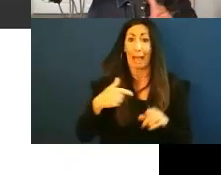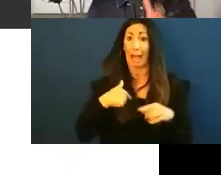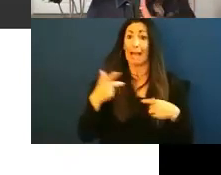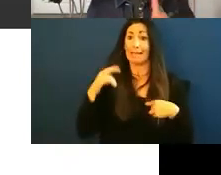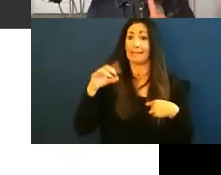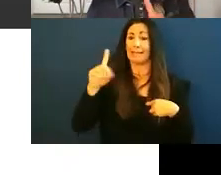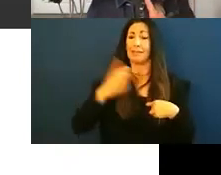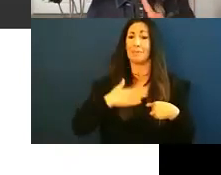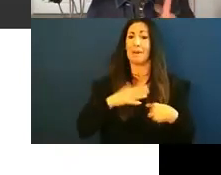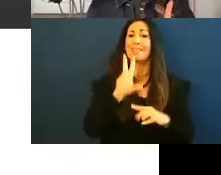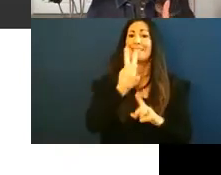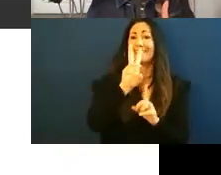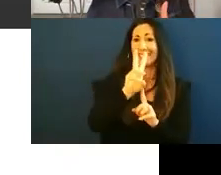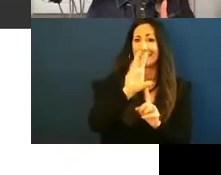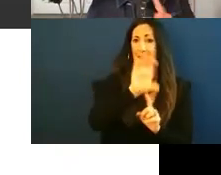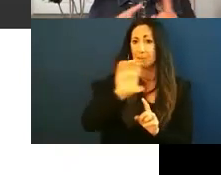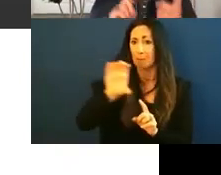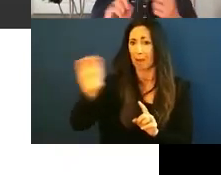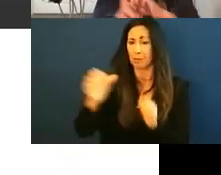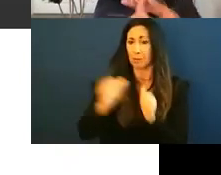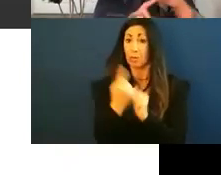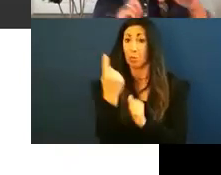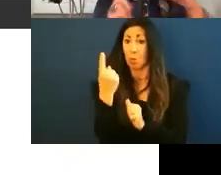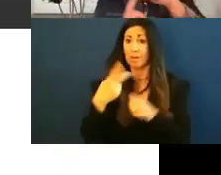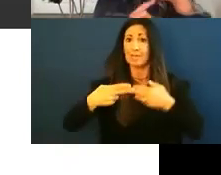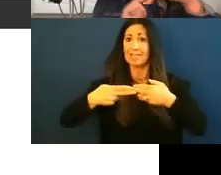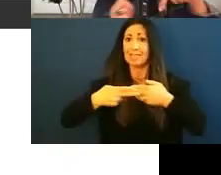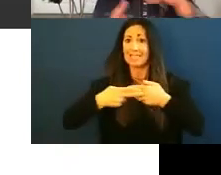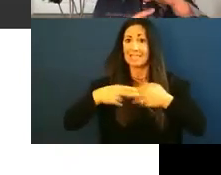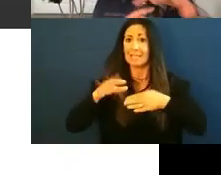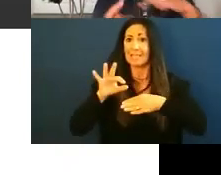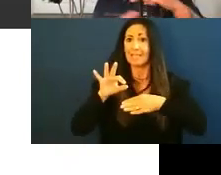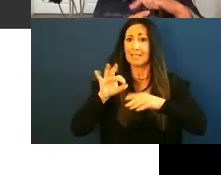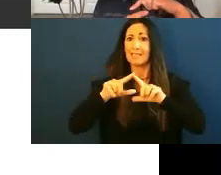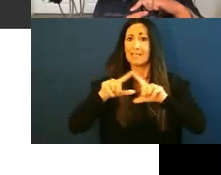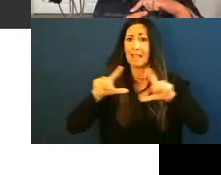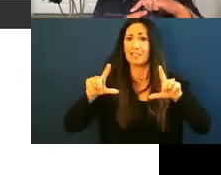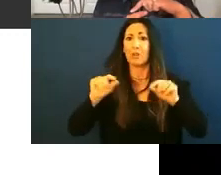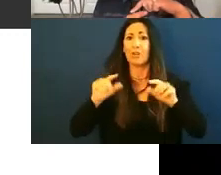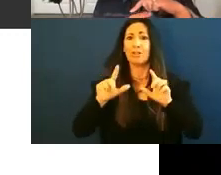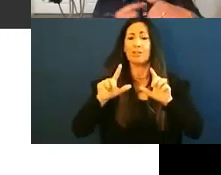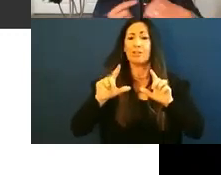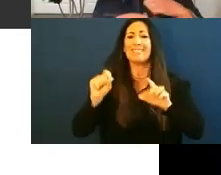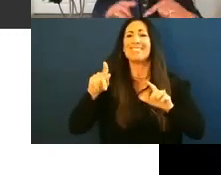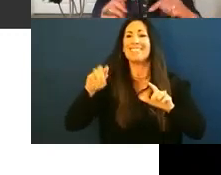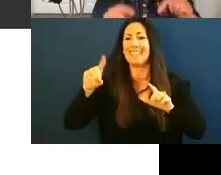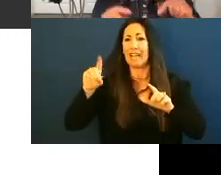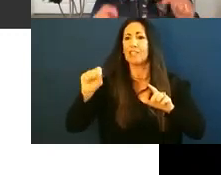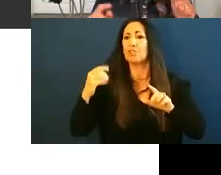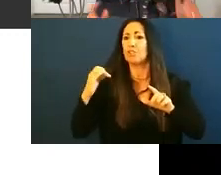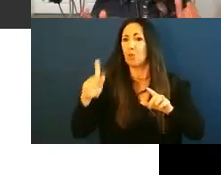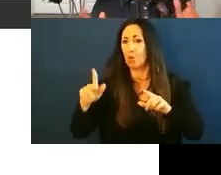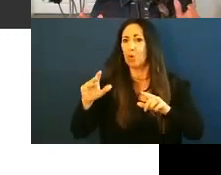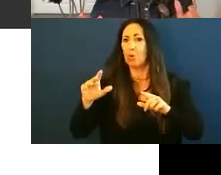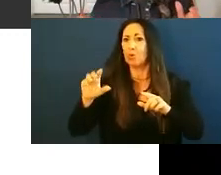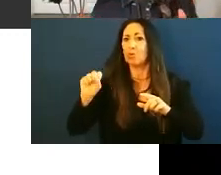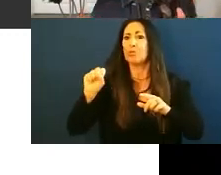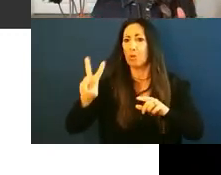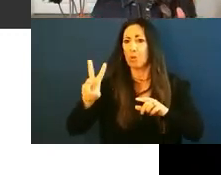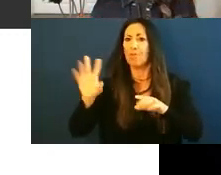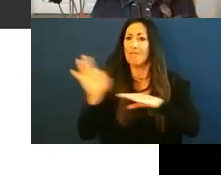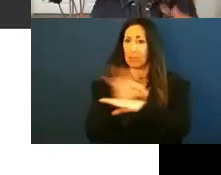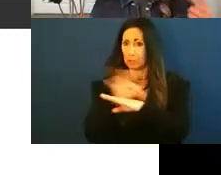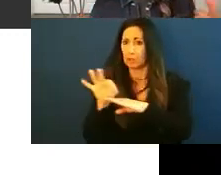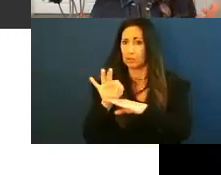boxes with 1 slideshow function. That's why the slides were rotating out. It has to say slideshow function for that to